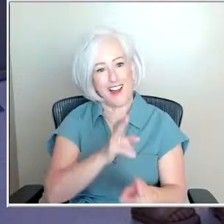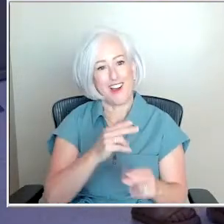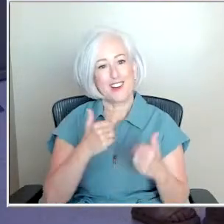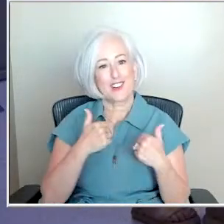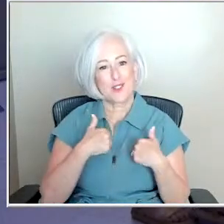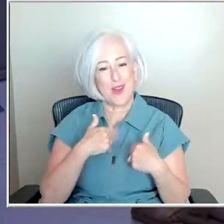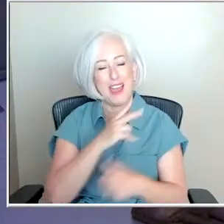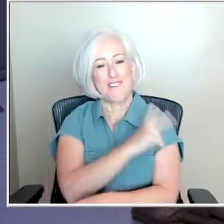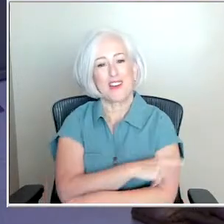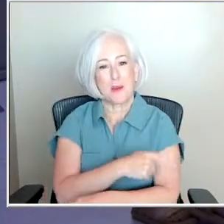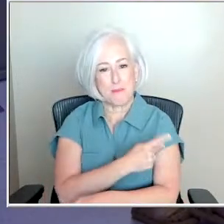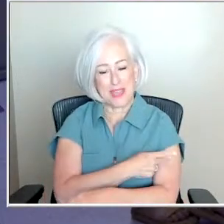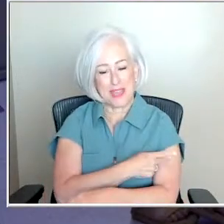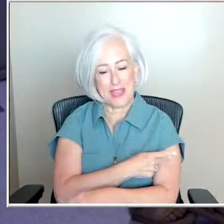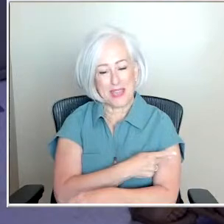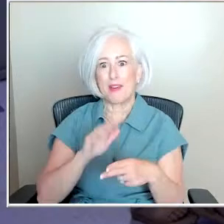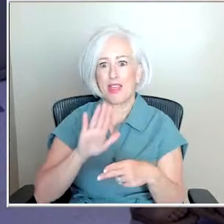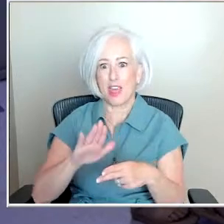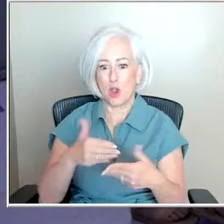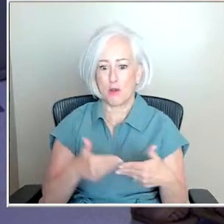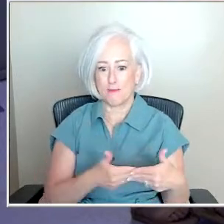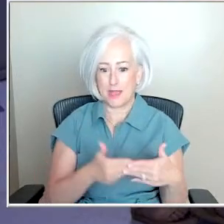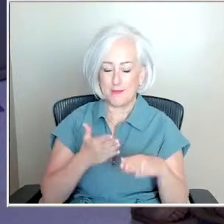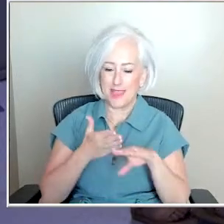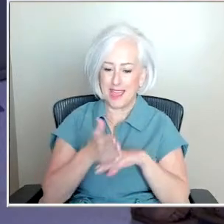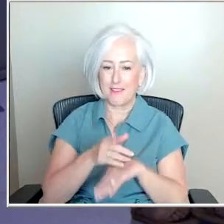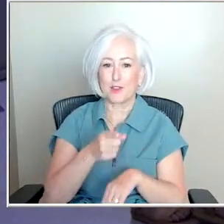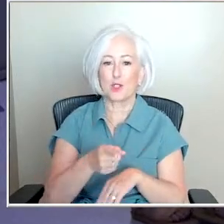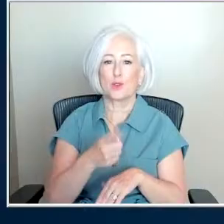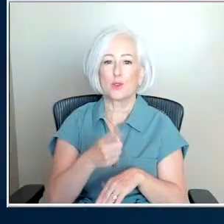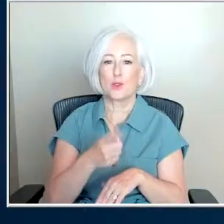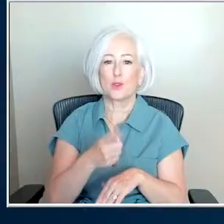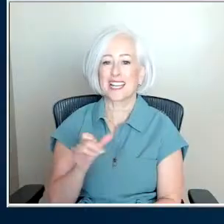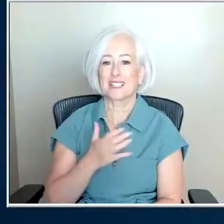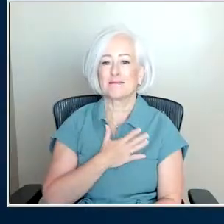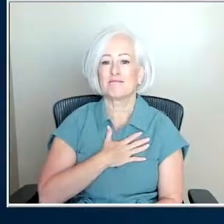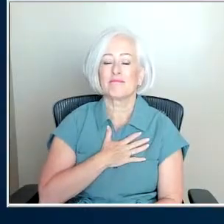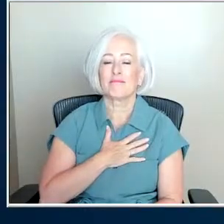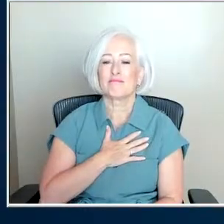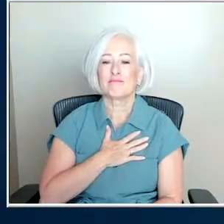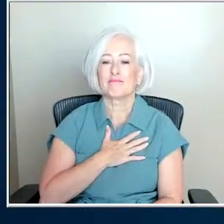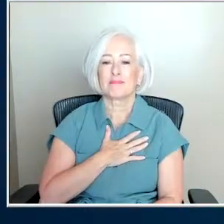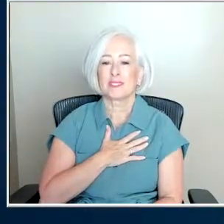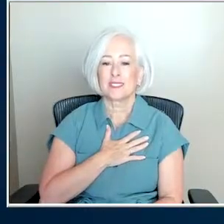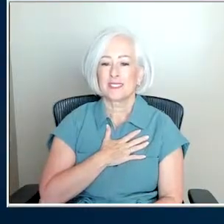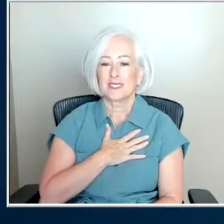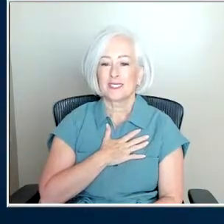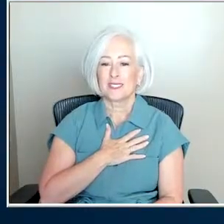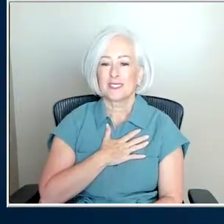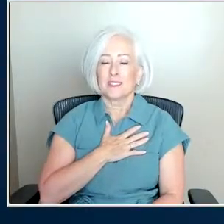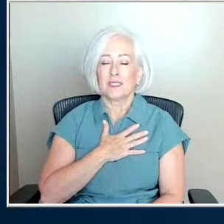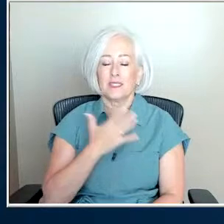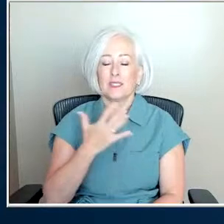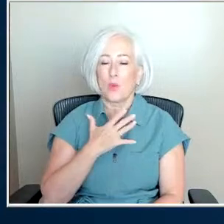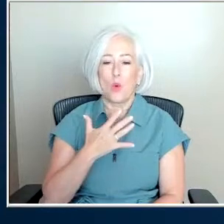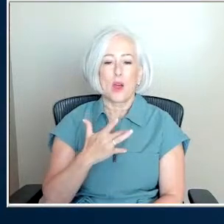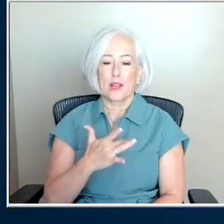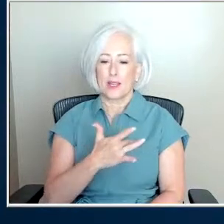patients name their child after you. What's it like? It is such a great impact. Again, it's an